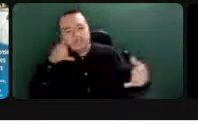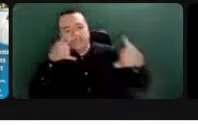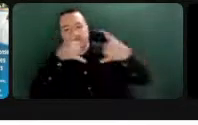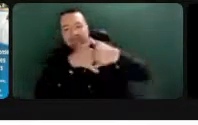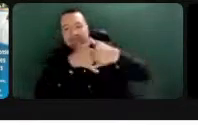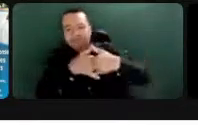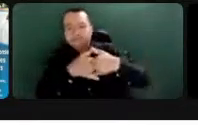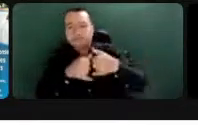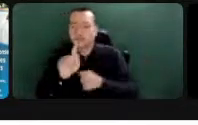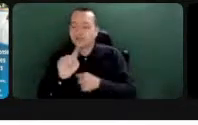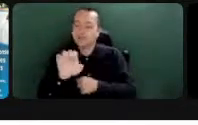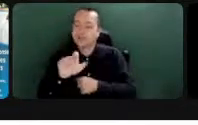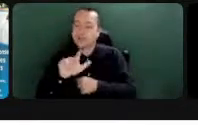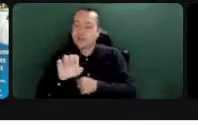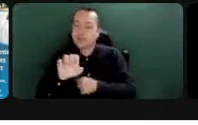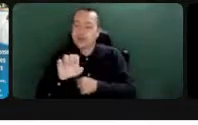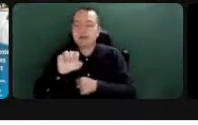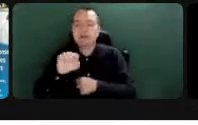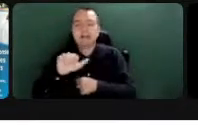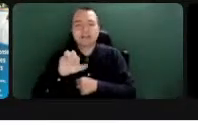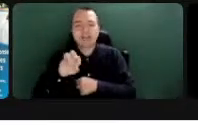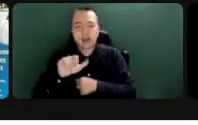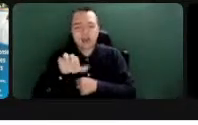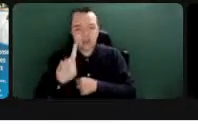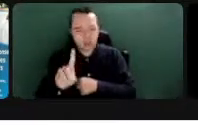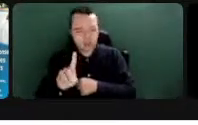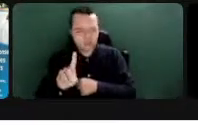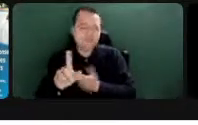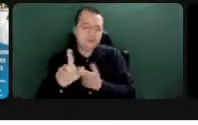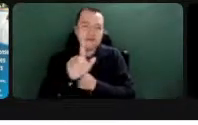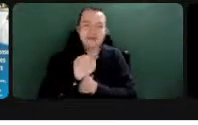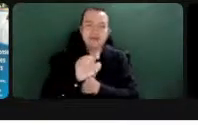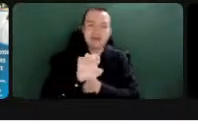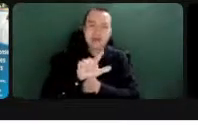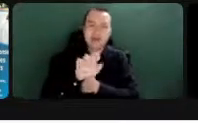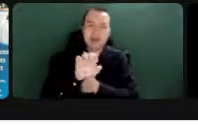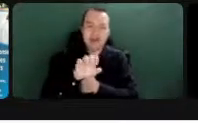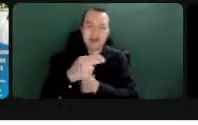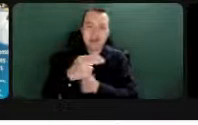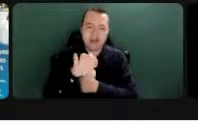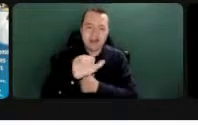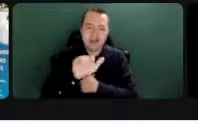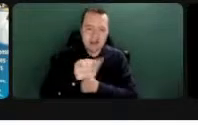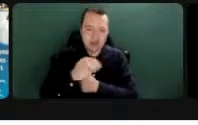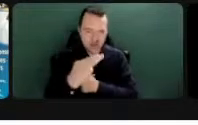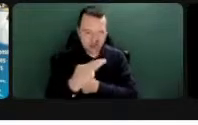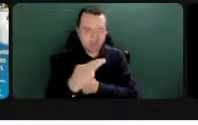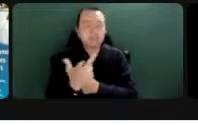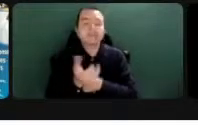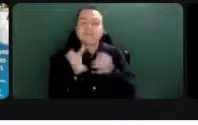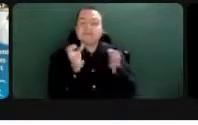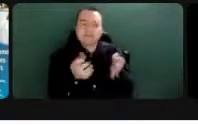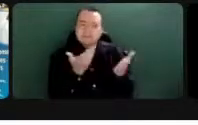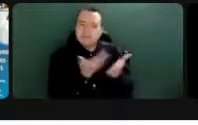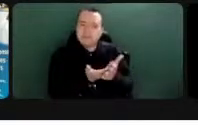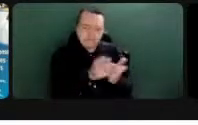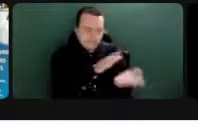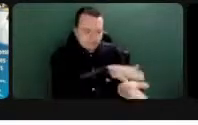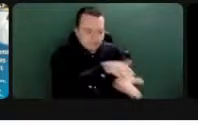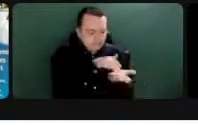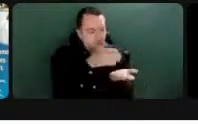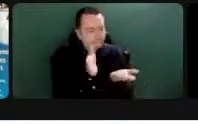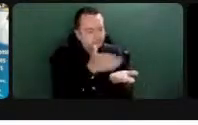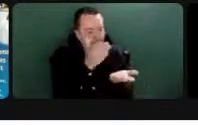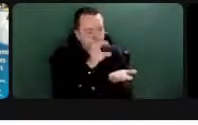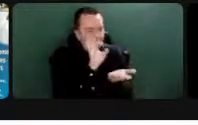incredibly relevant in the restrictions imposed by COVID-19, but is going to be one of the ways to improve